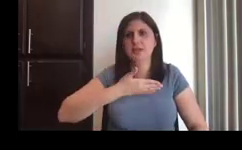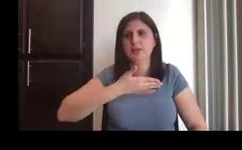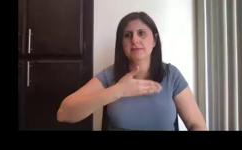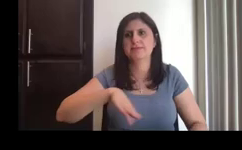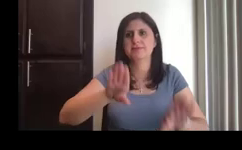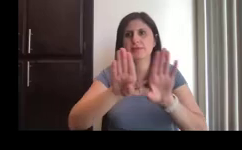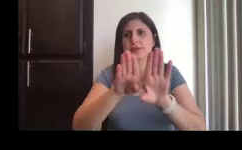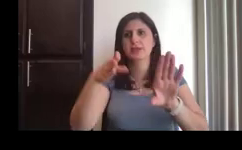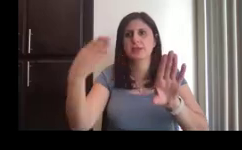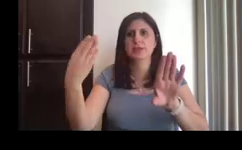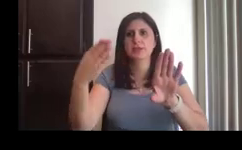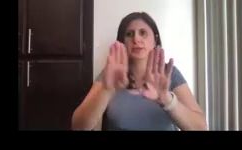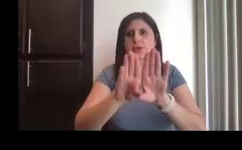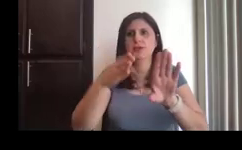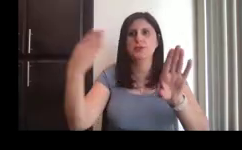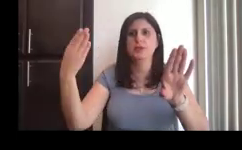Front